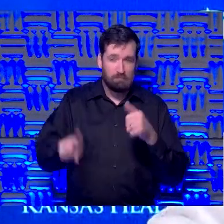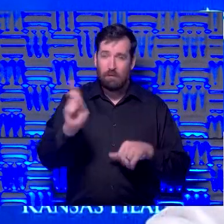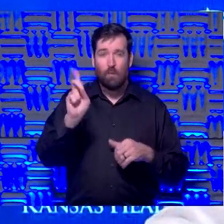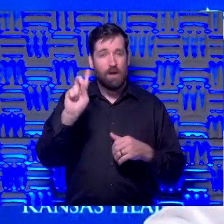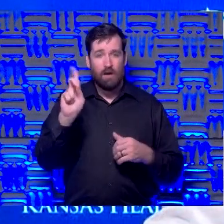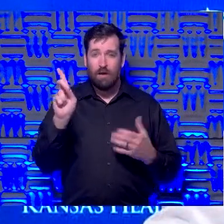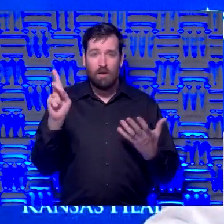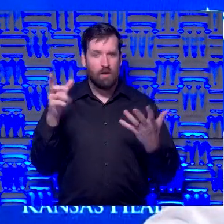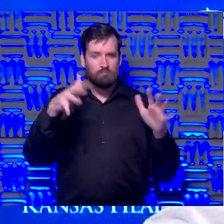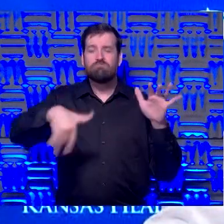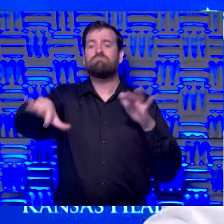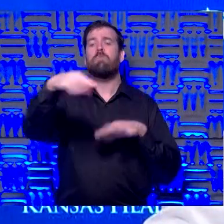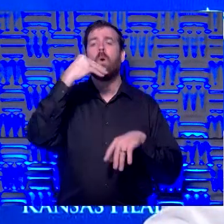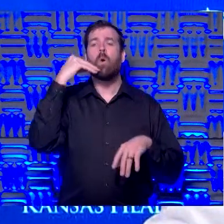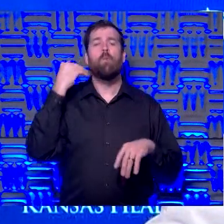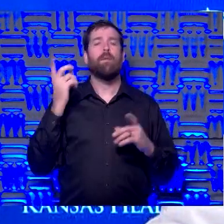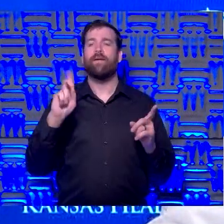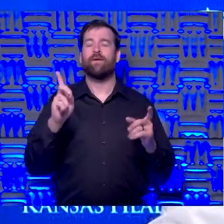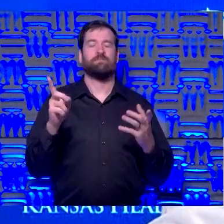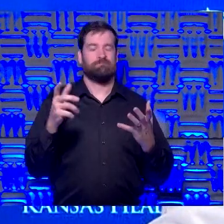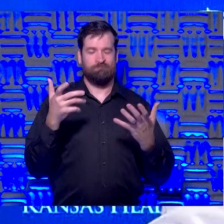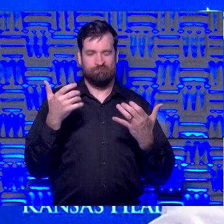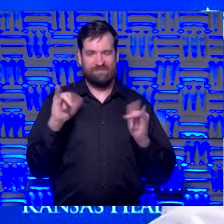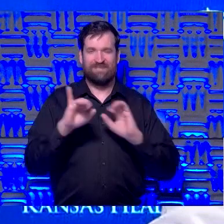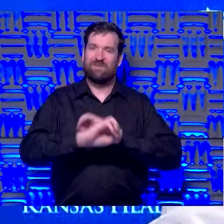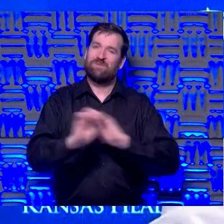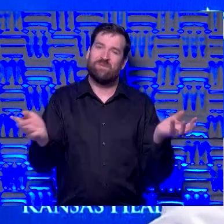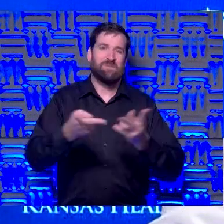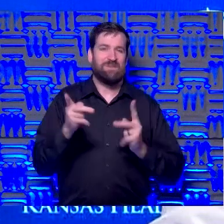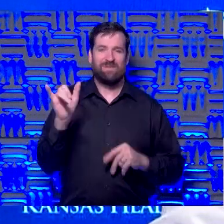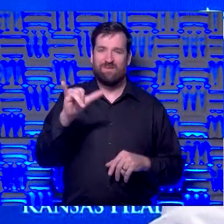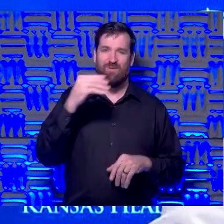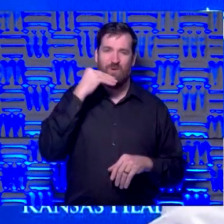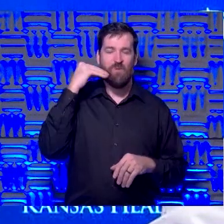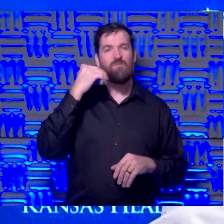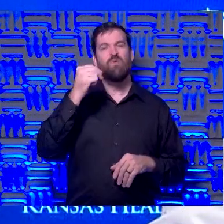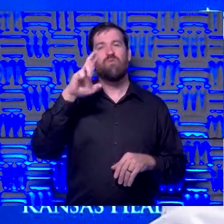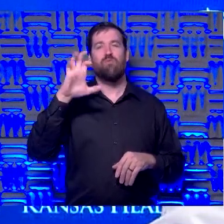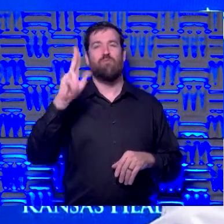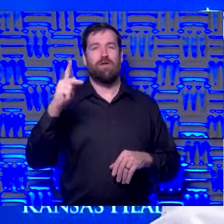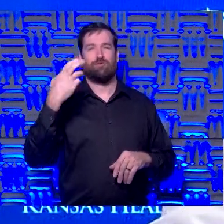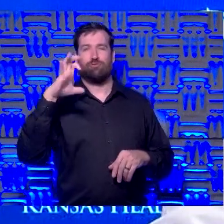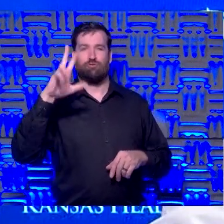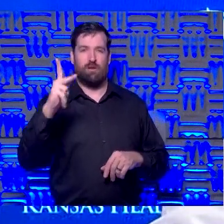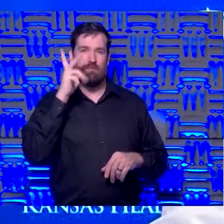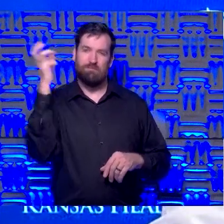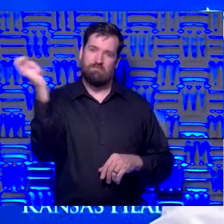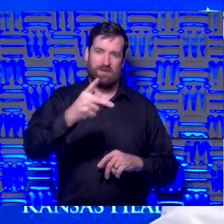and wherever that home may be, there's still no place like home. Rock Chalk. We'll be Rock back Chalk. tomorrow.